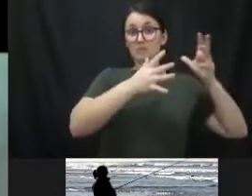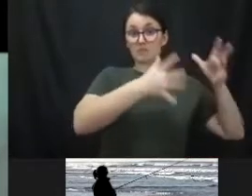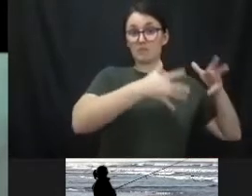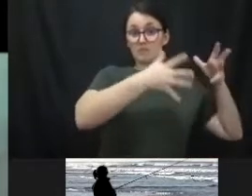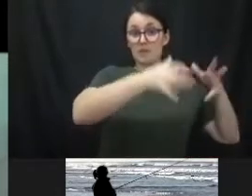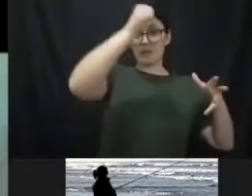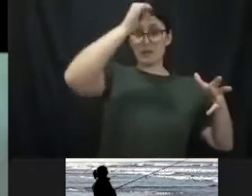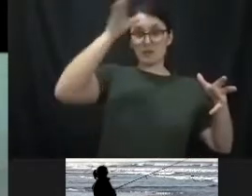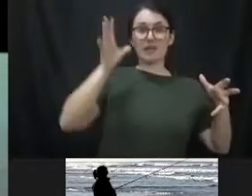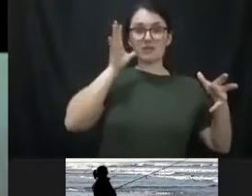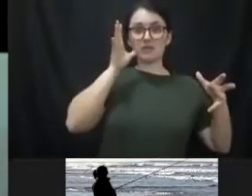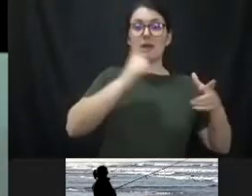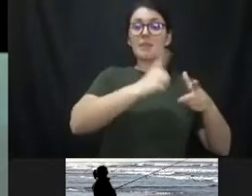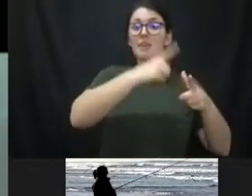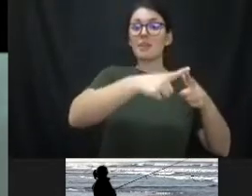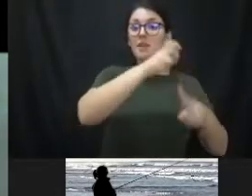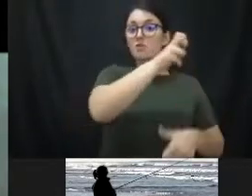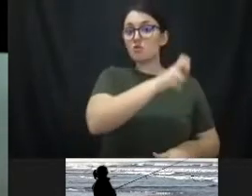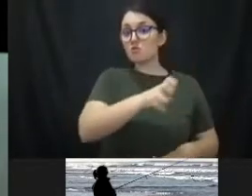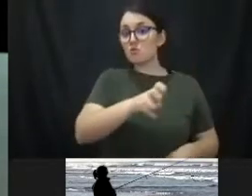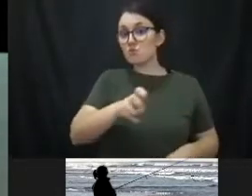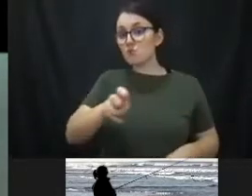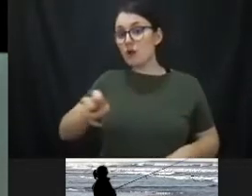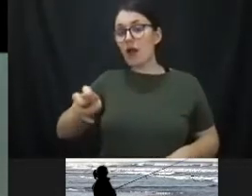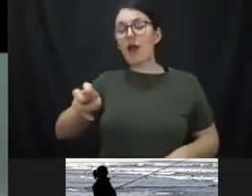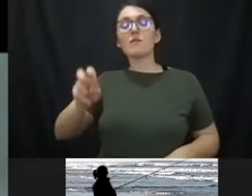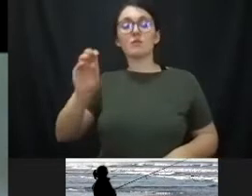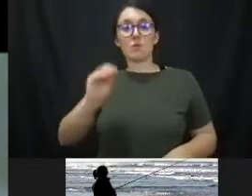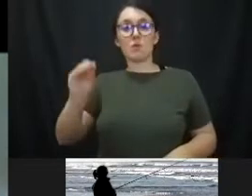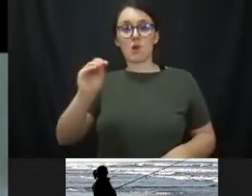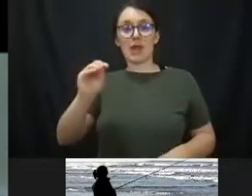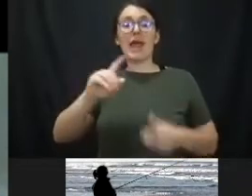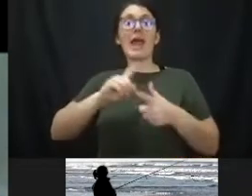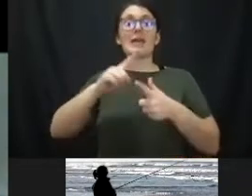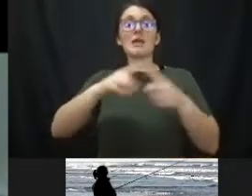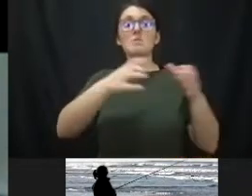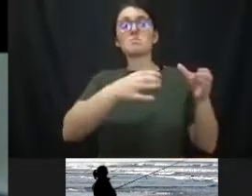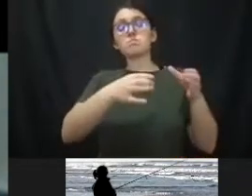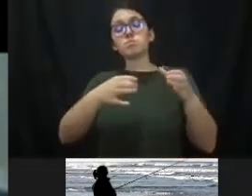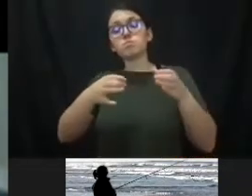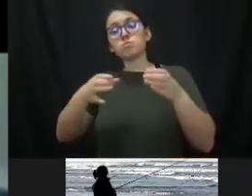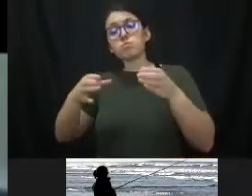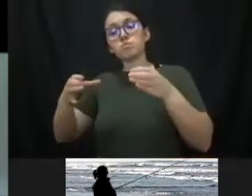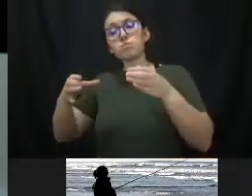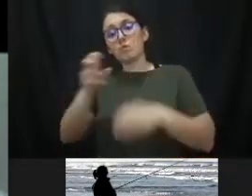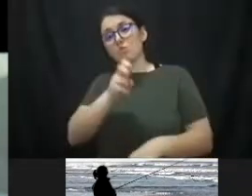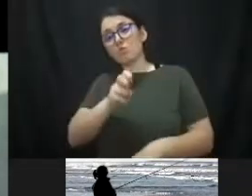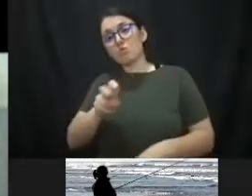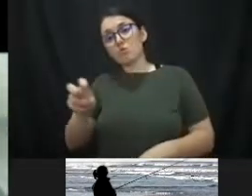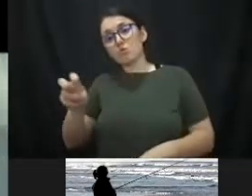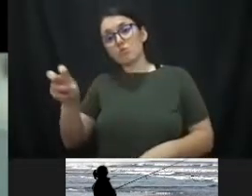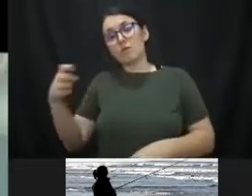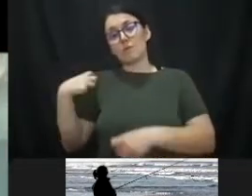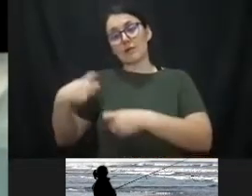And these pick up with these guys, and they all go down to Mexico, where again they mate and give birth to their